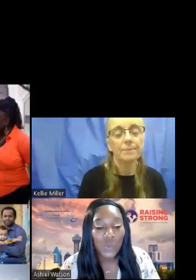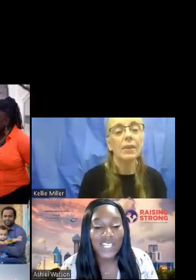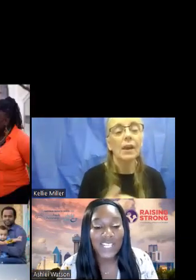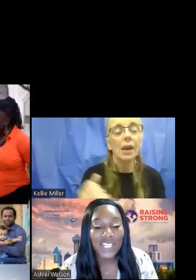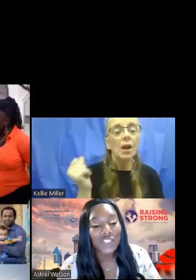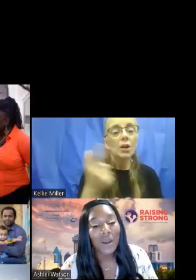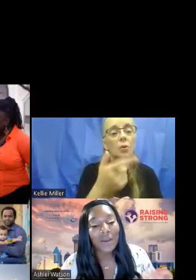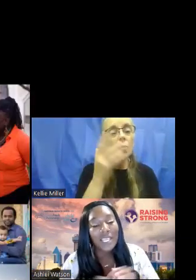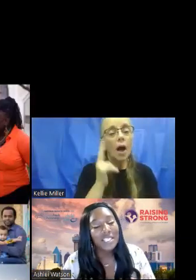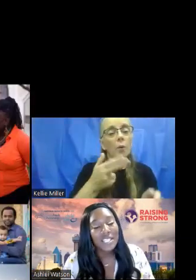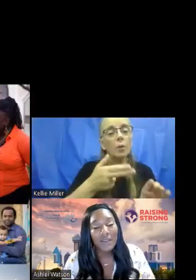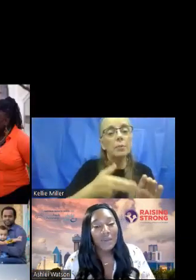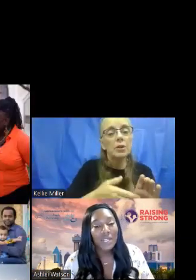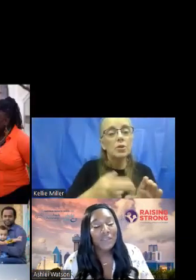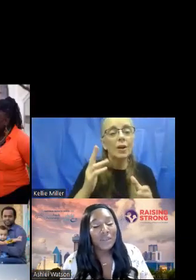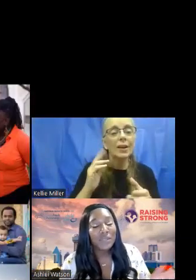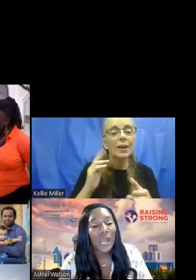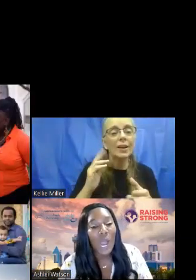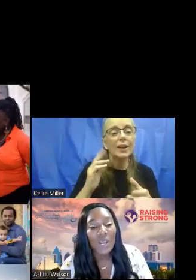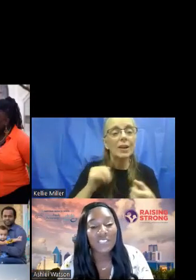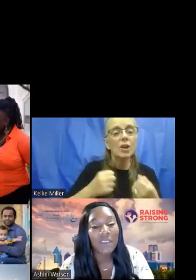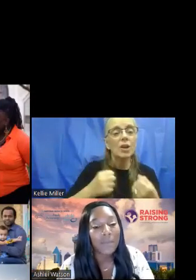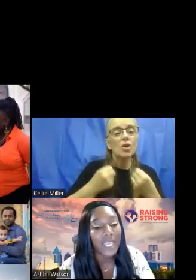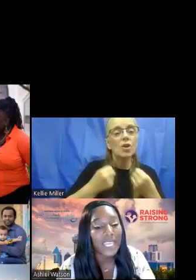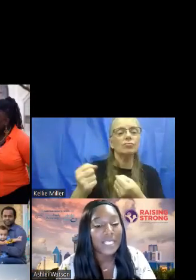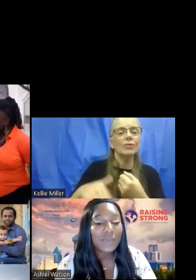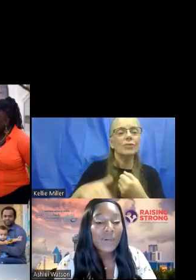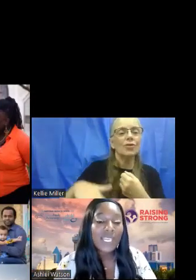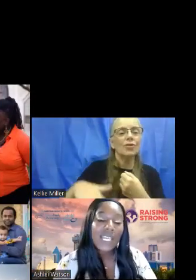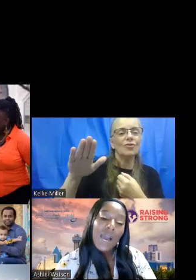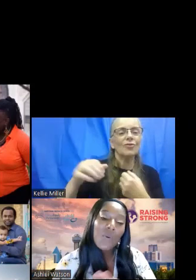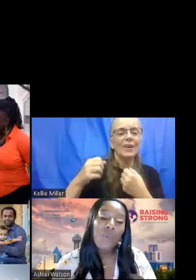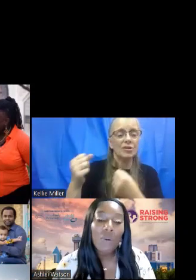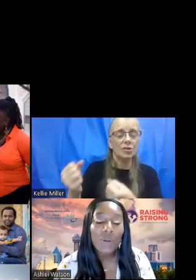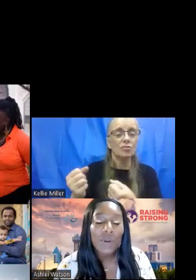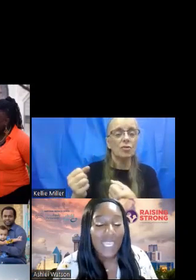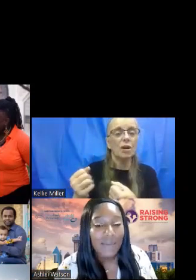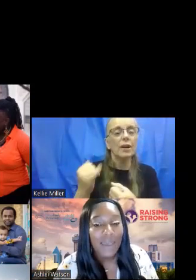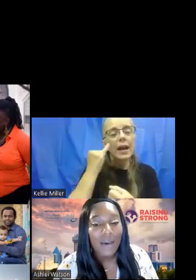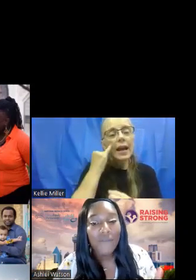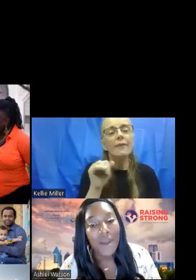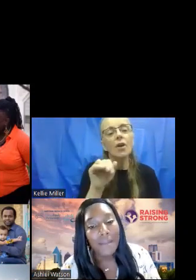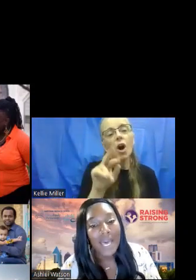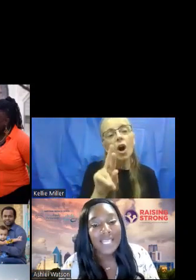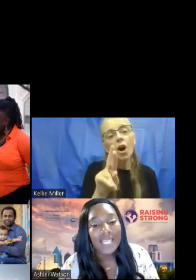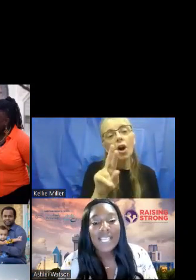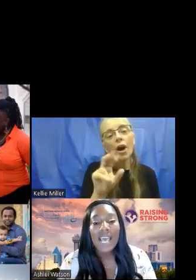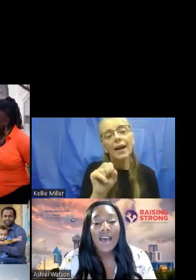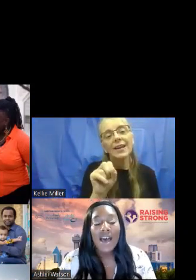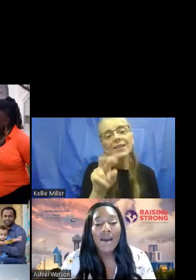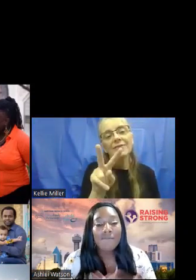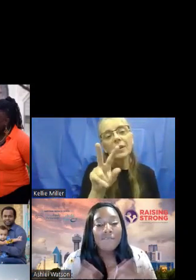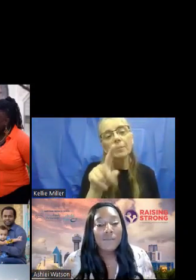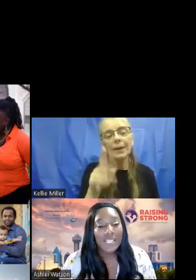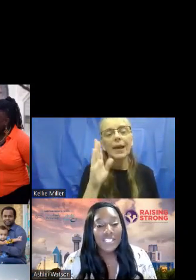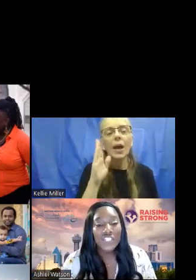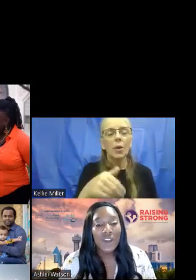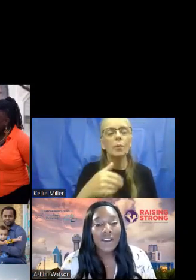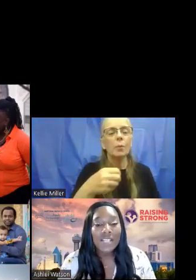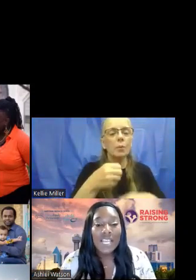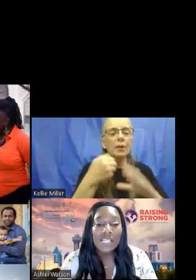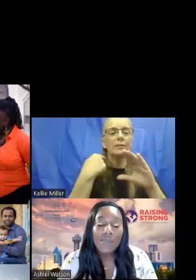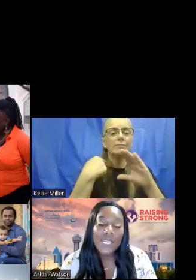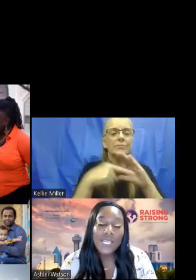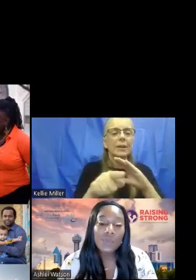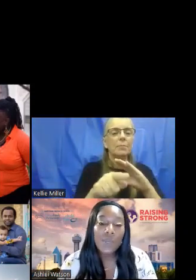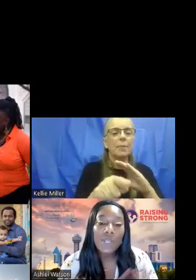joining Raising Strong. Each and every one of you that RSVP'd, you will get a welcome email from us, from Raising